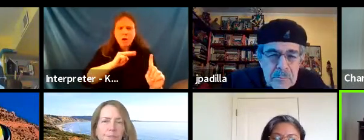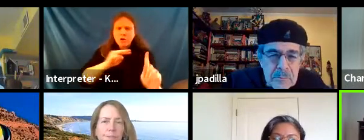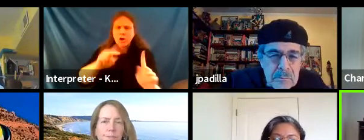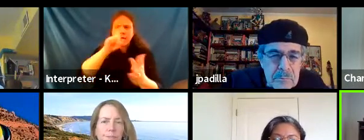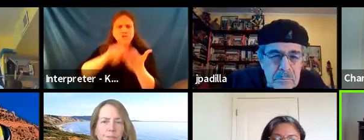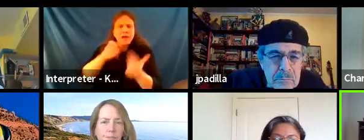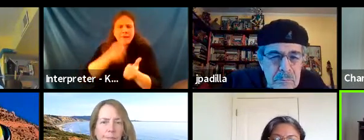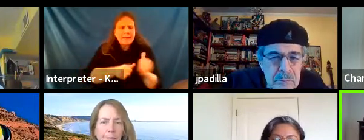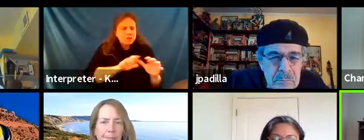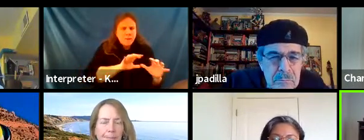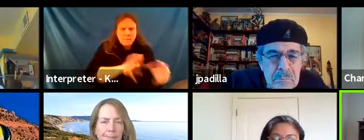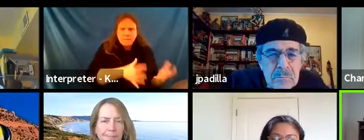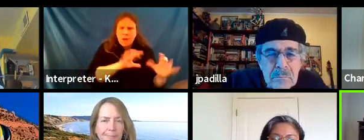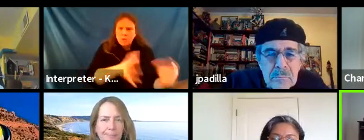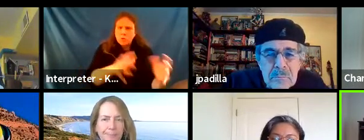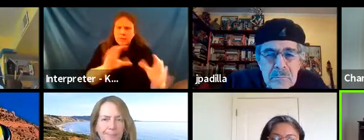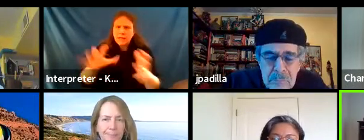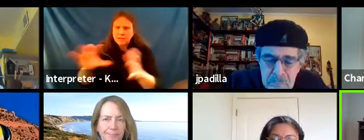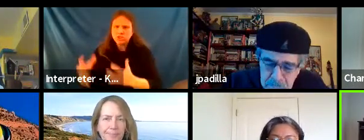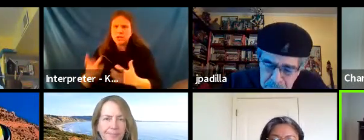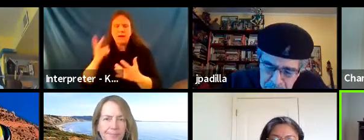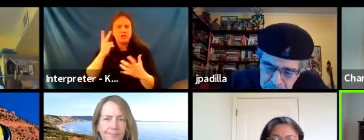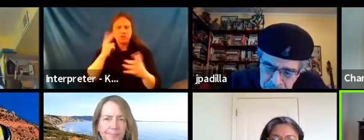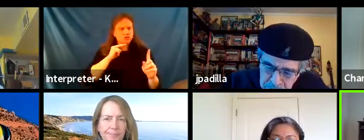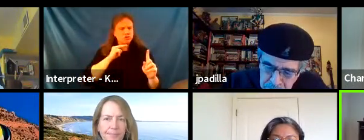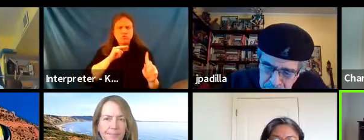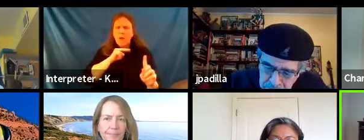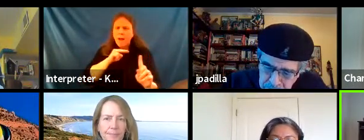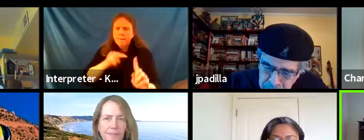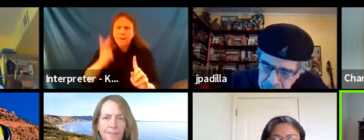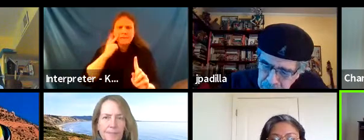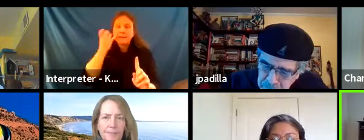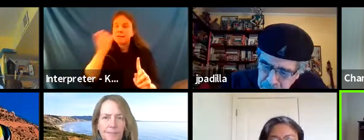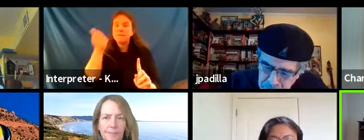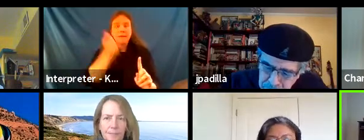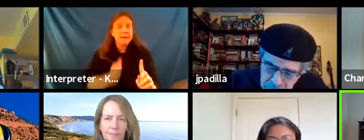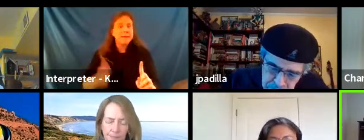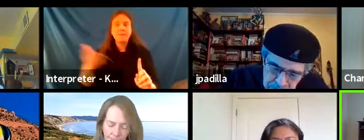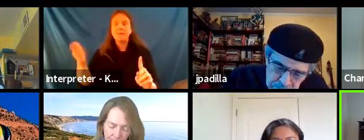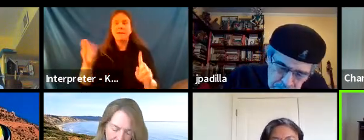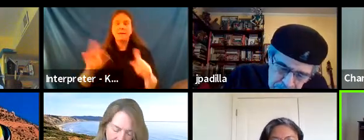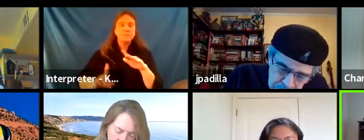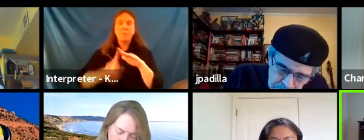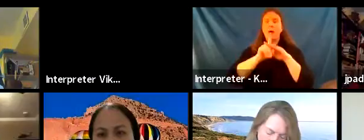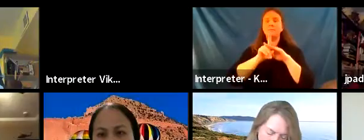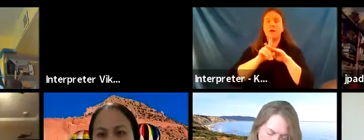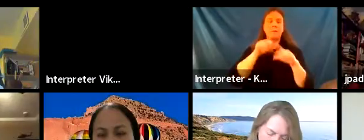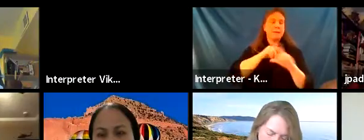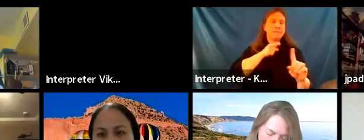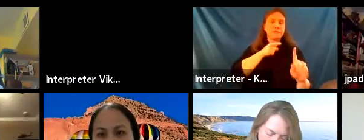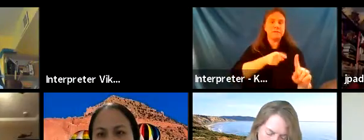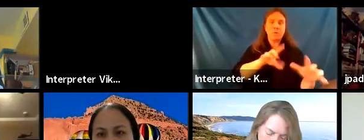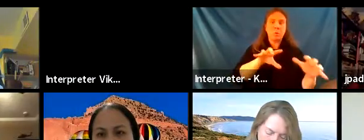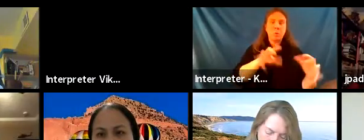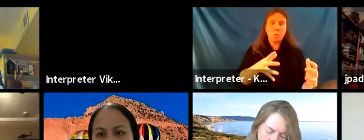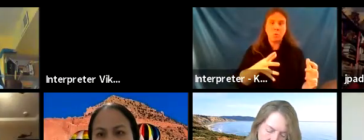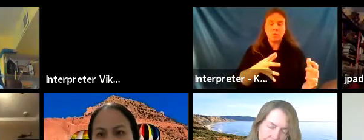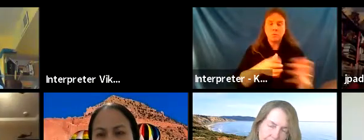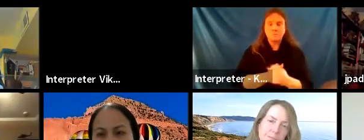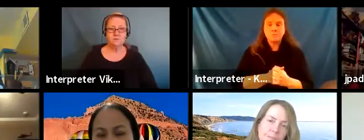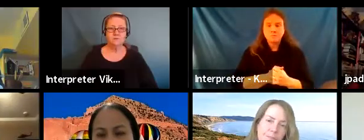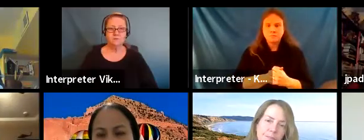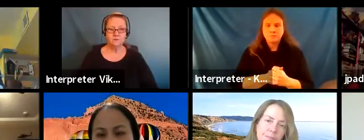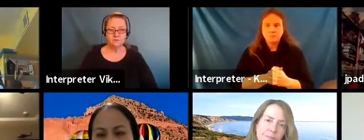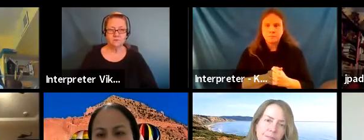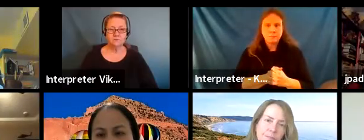populations. That is very a robust system, and that's how we will learn if there's any unique populations that have a different outcome.